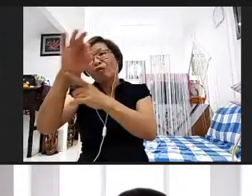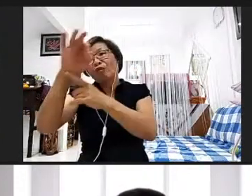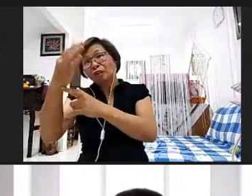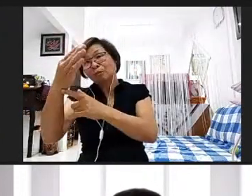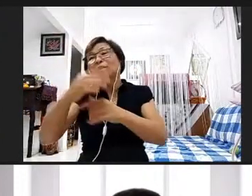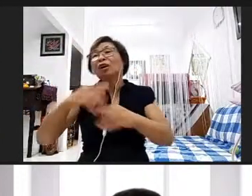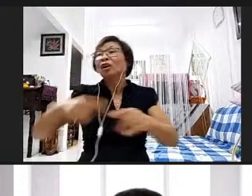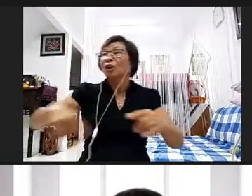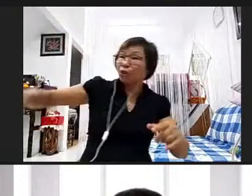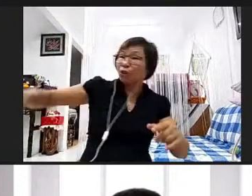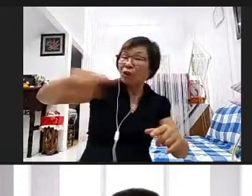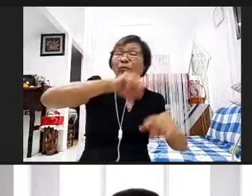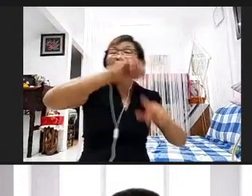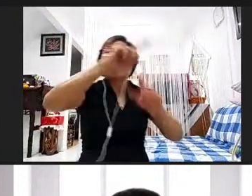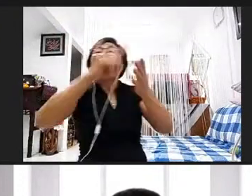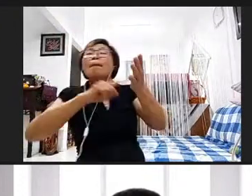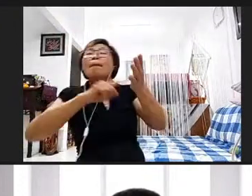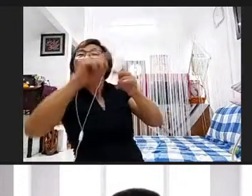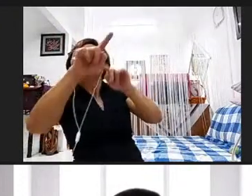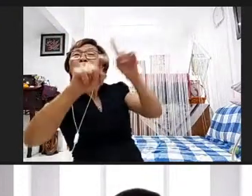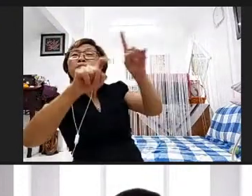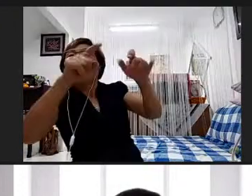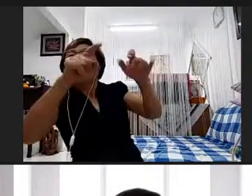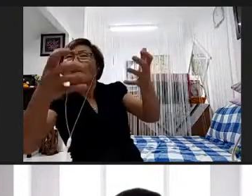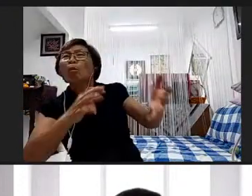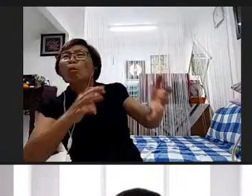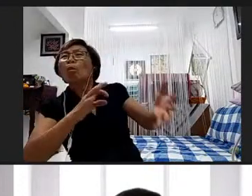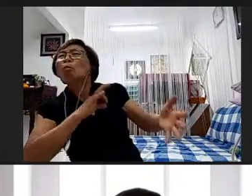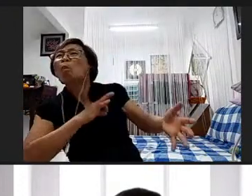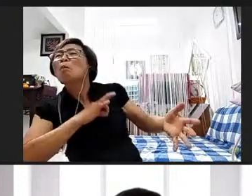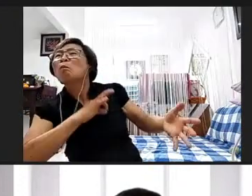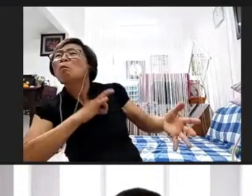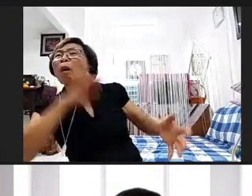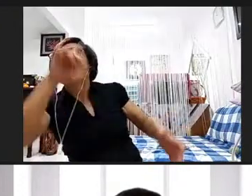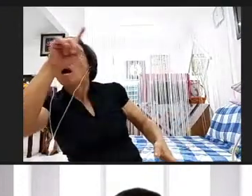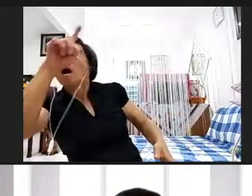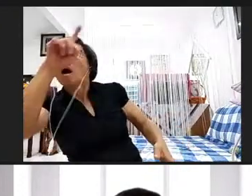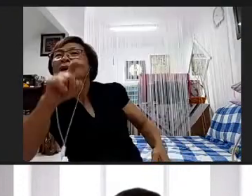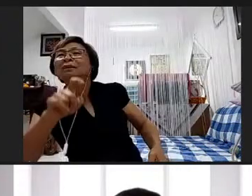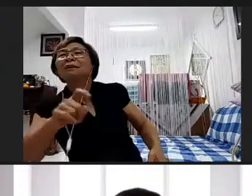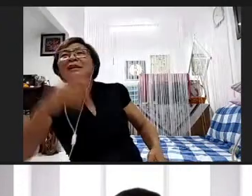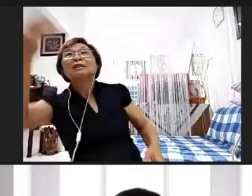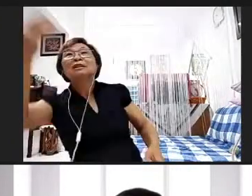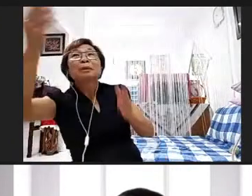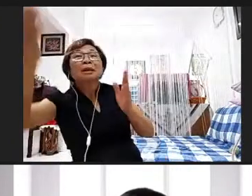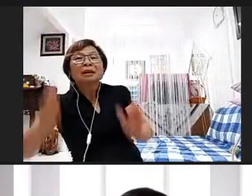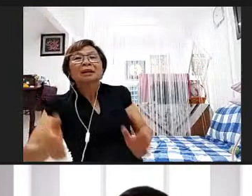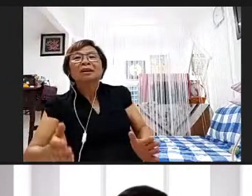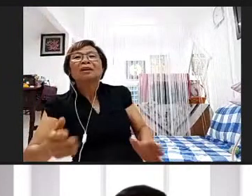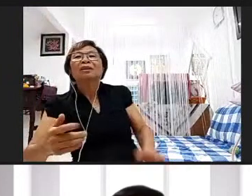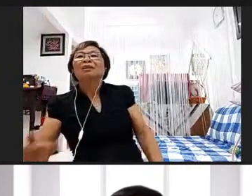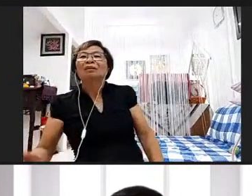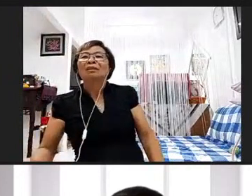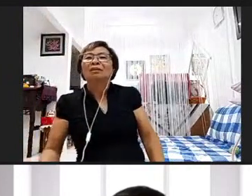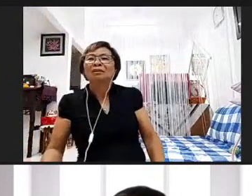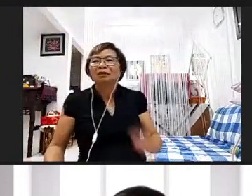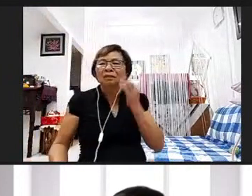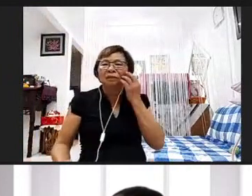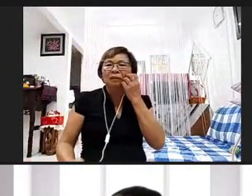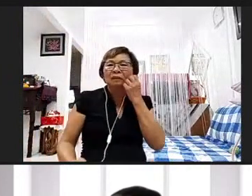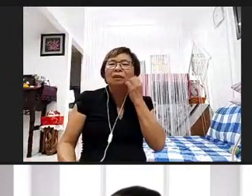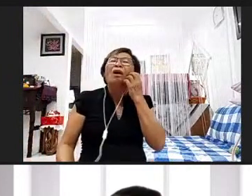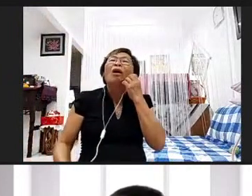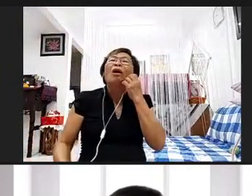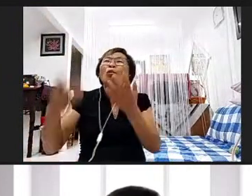have any question that you would like to ask our speaker, because so far we are only addressing the pre-submitted